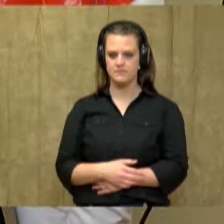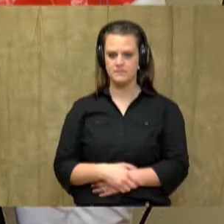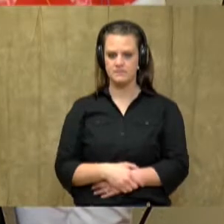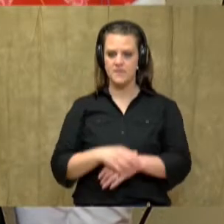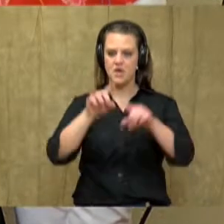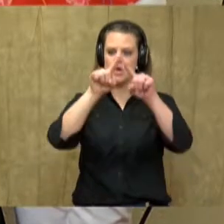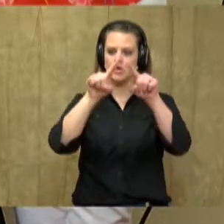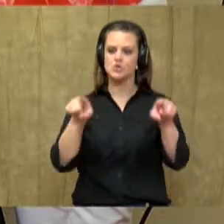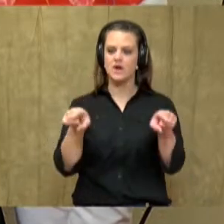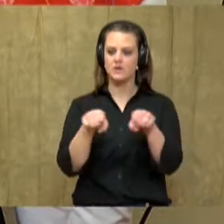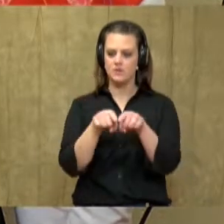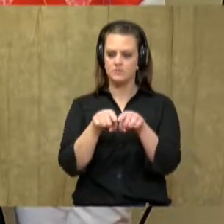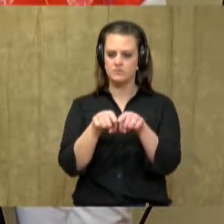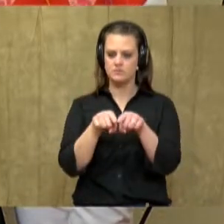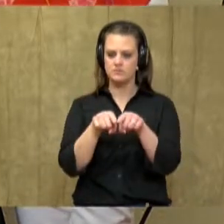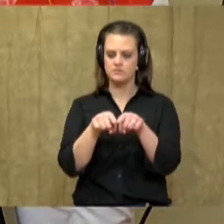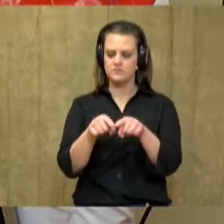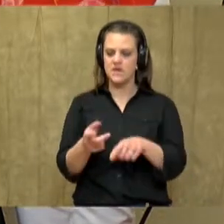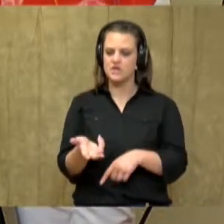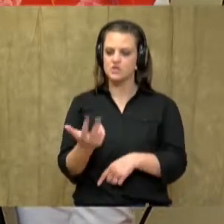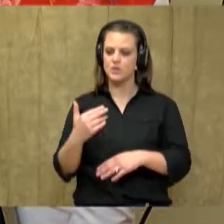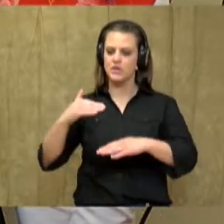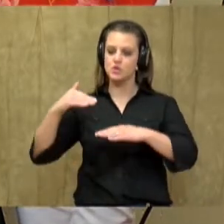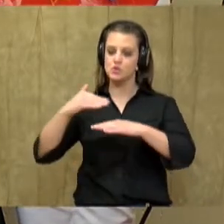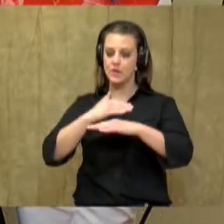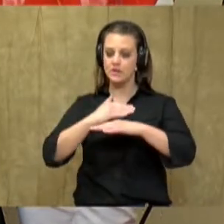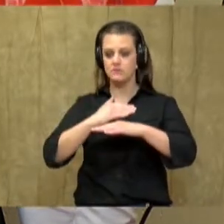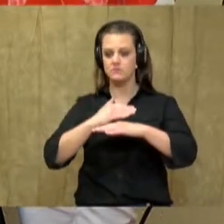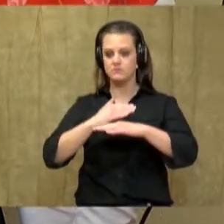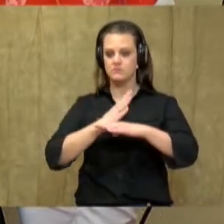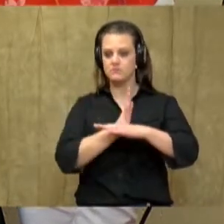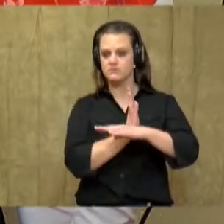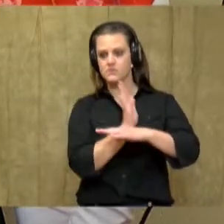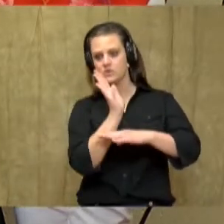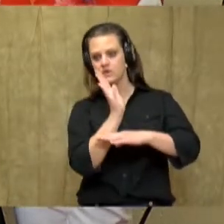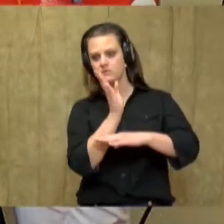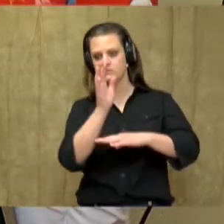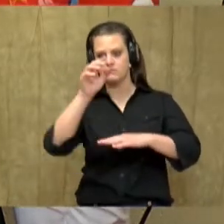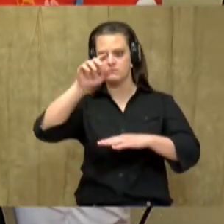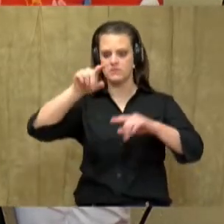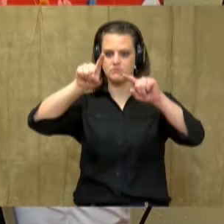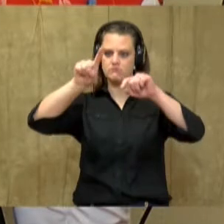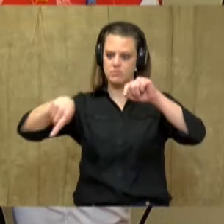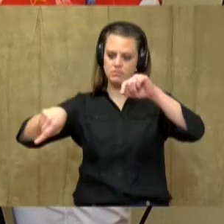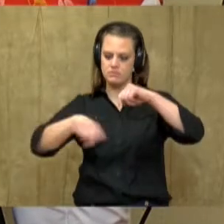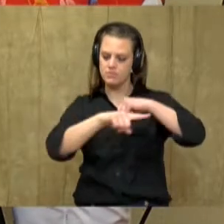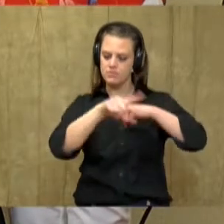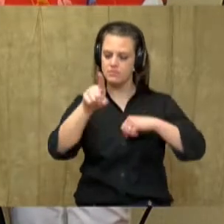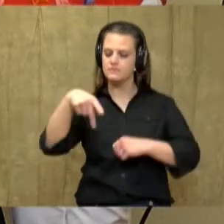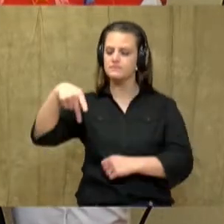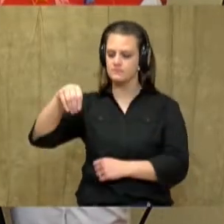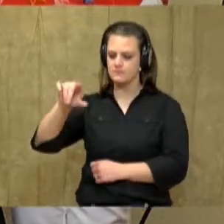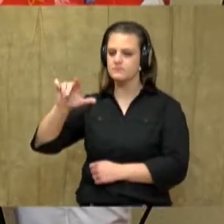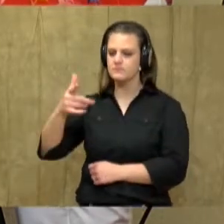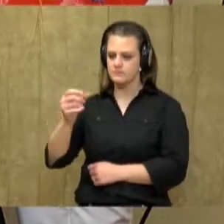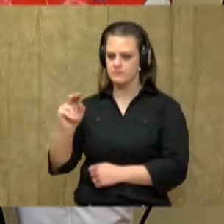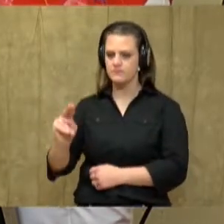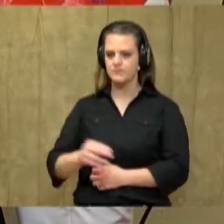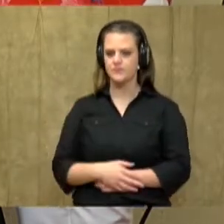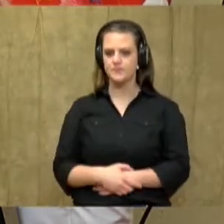that triangle. It has 3 straight sides. Is it a polygon? Yes, it is. Very